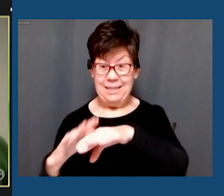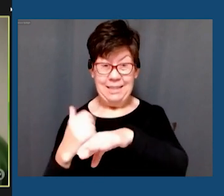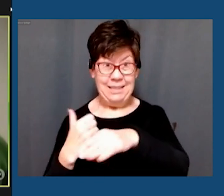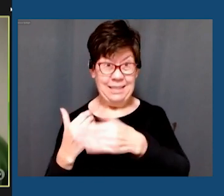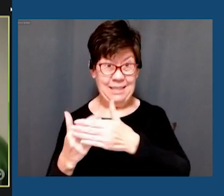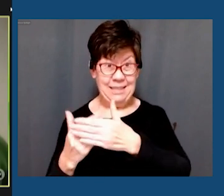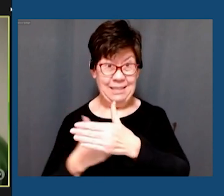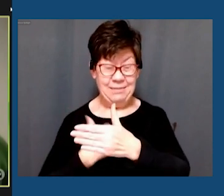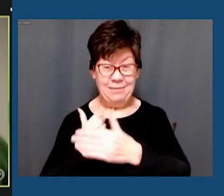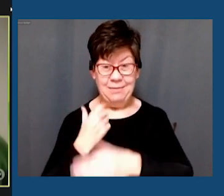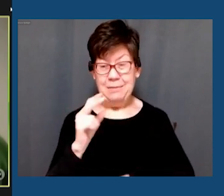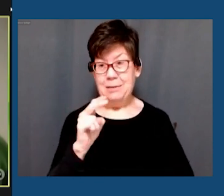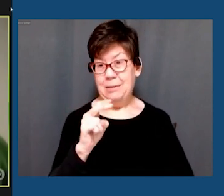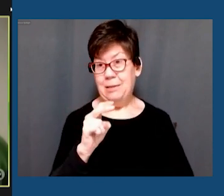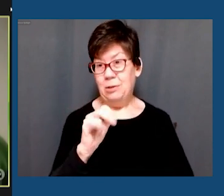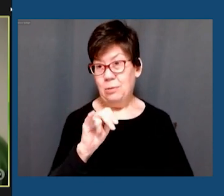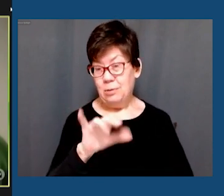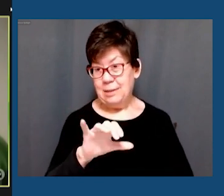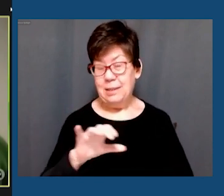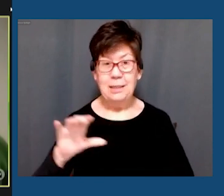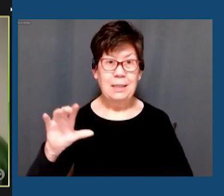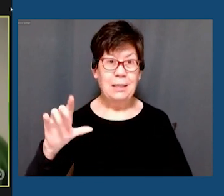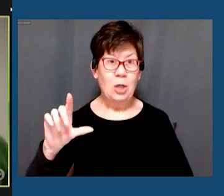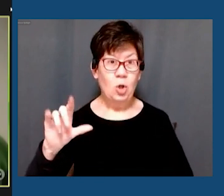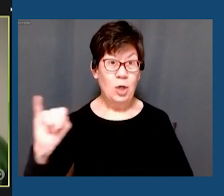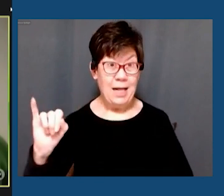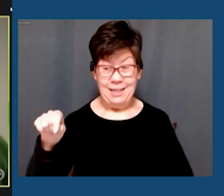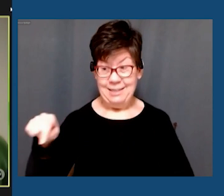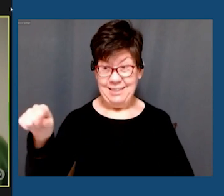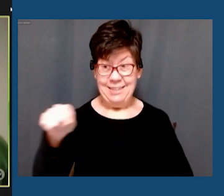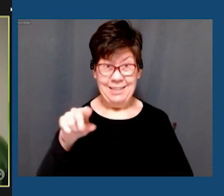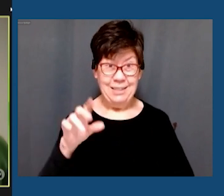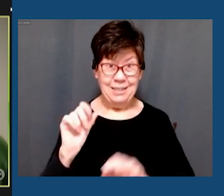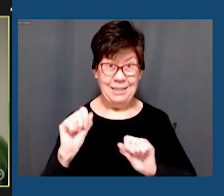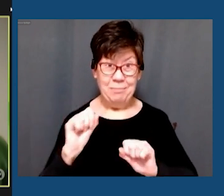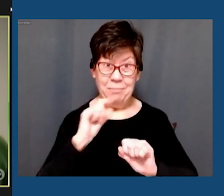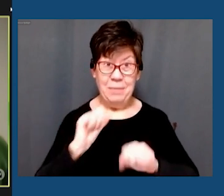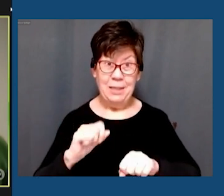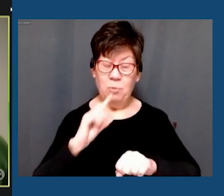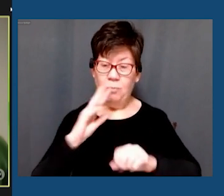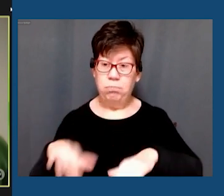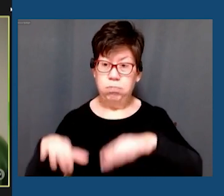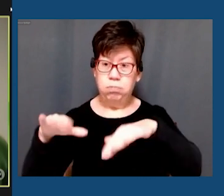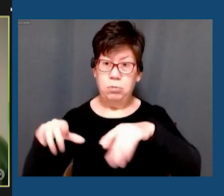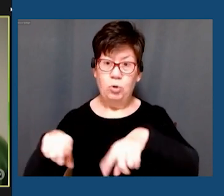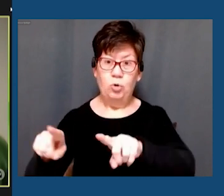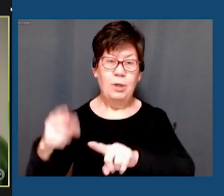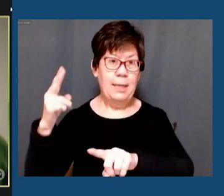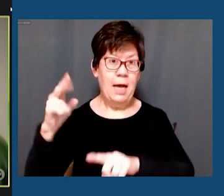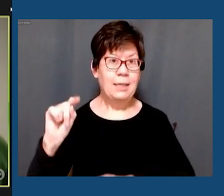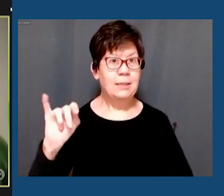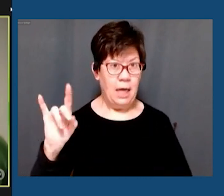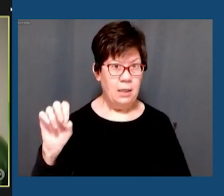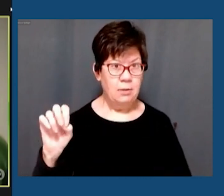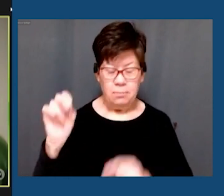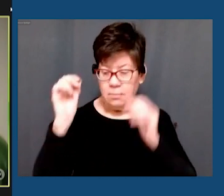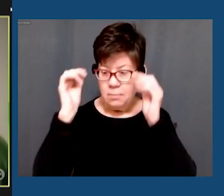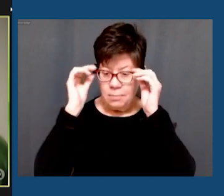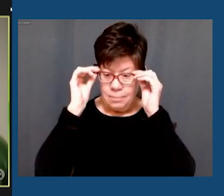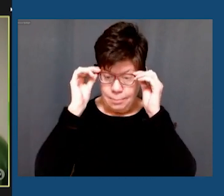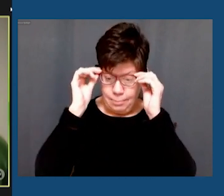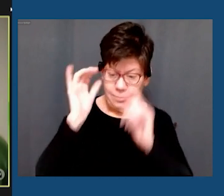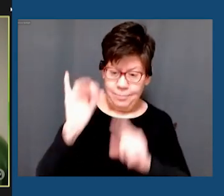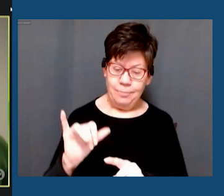Island, just be aware of the potential for that flooding when the high tide comes. So that is the situation with